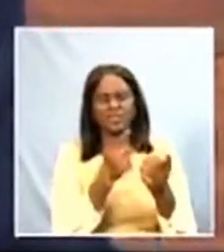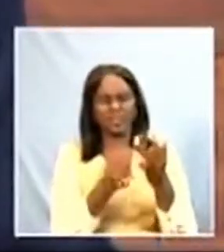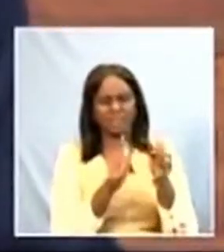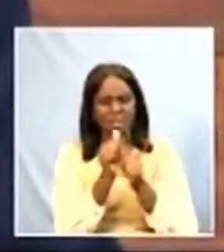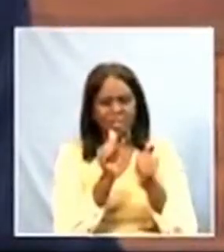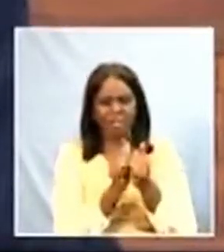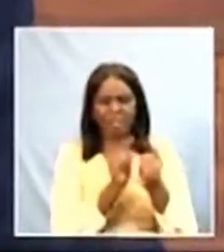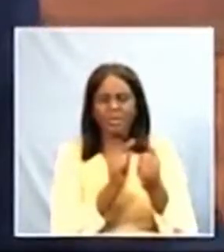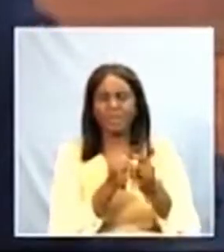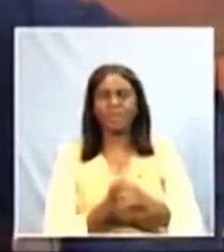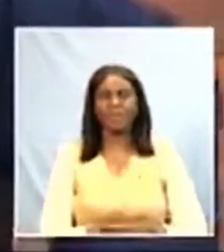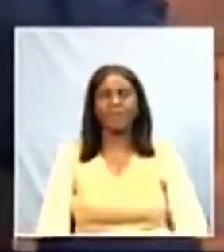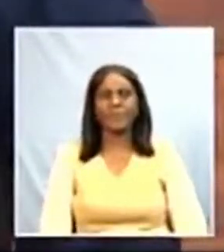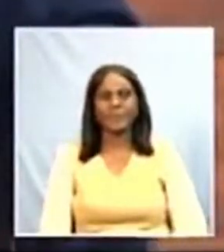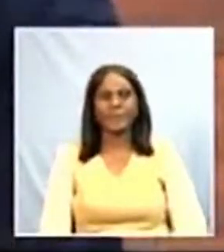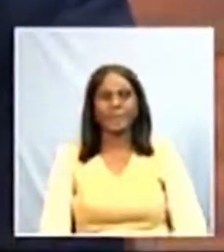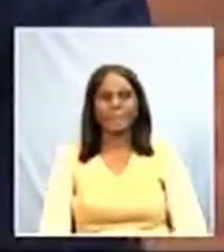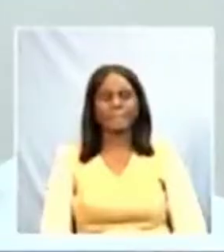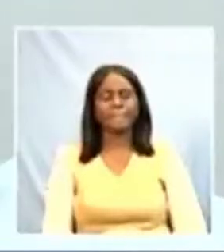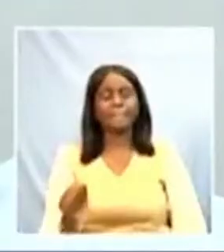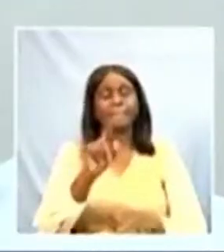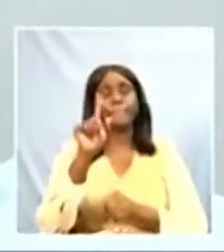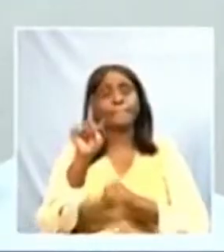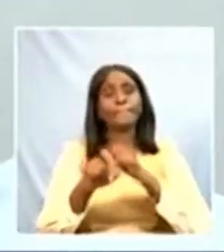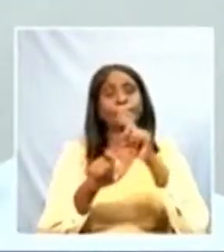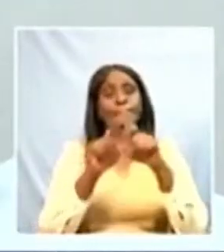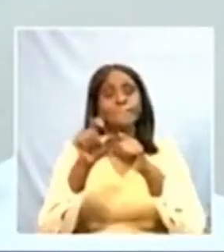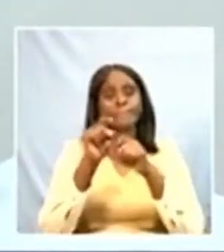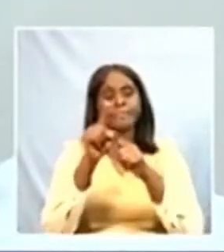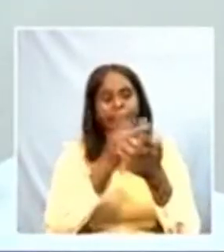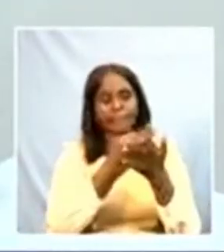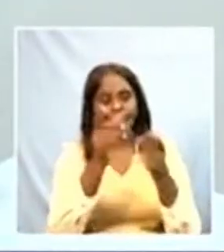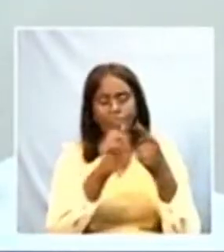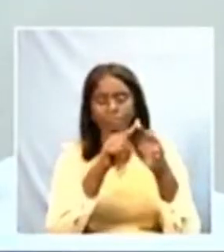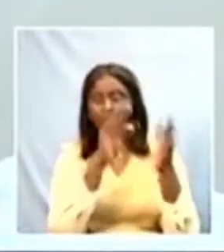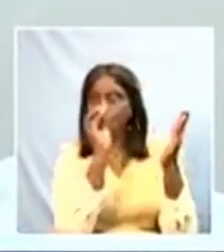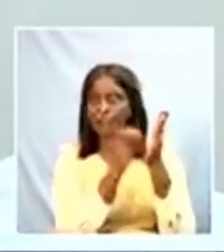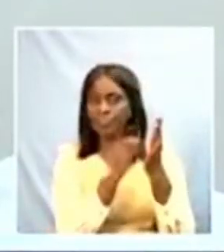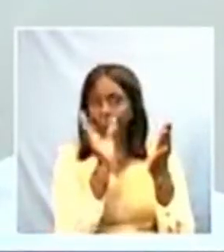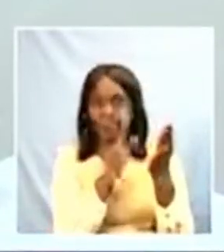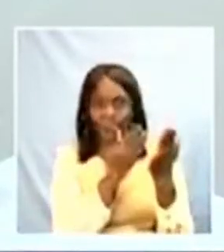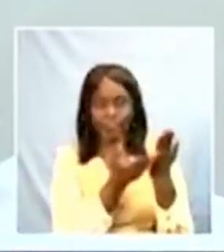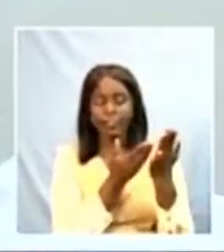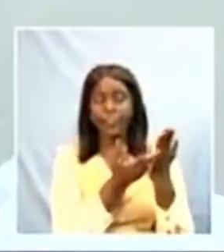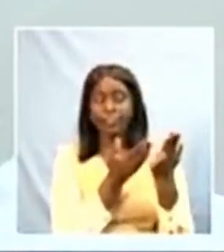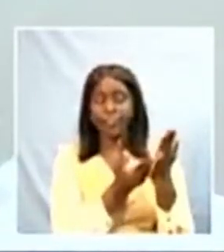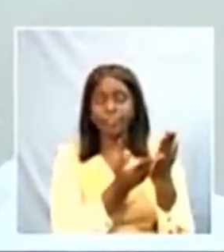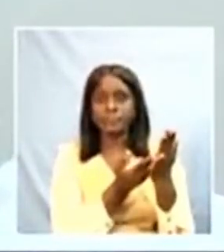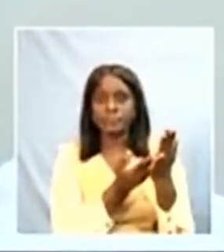I thank you. Question. You failed to inscribe